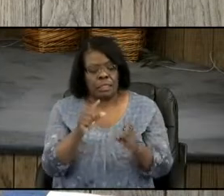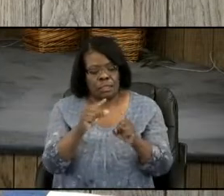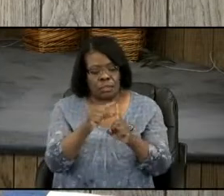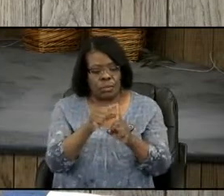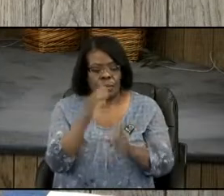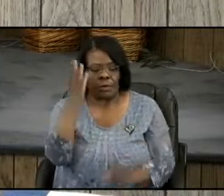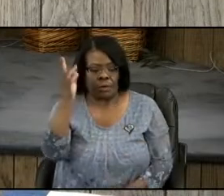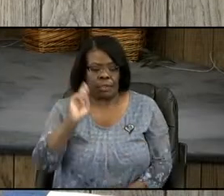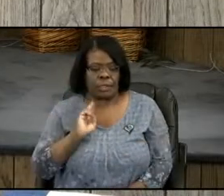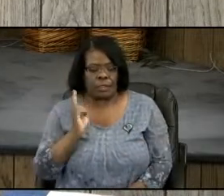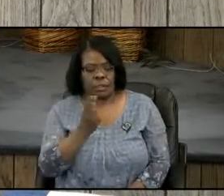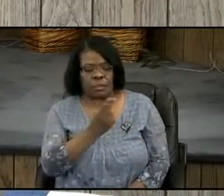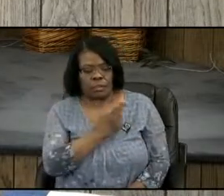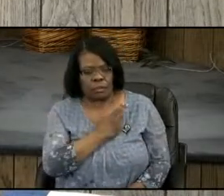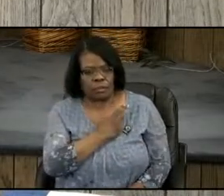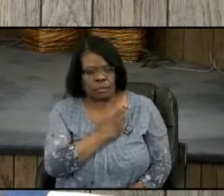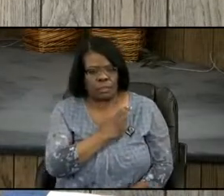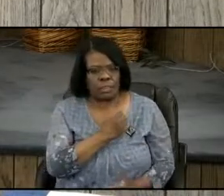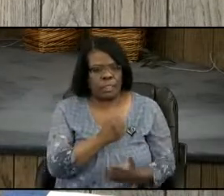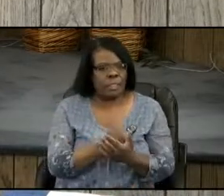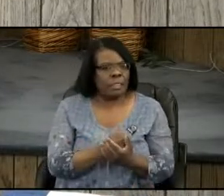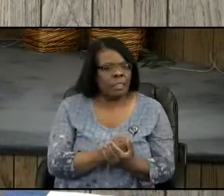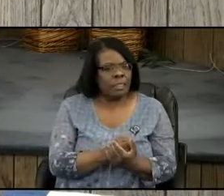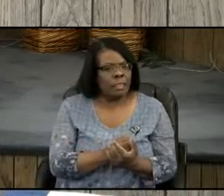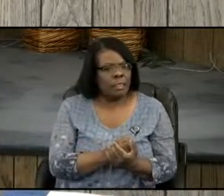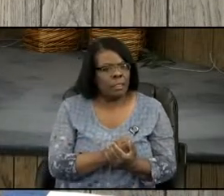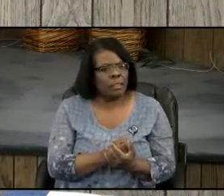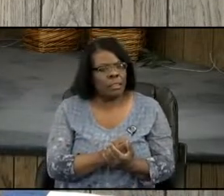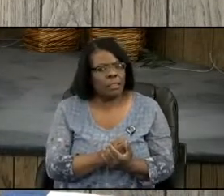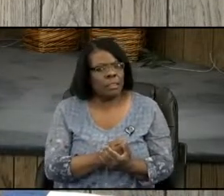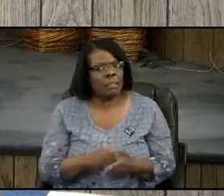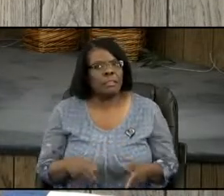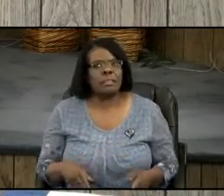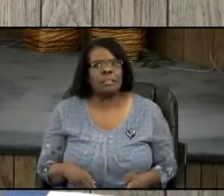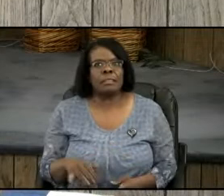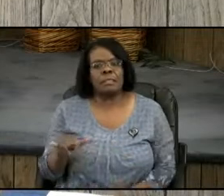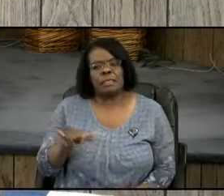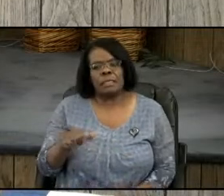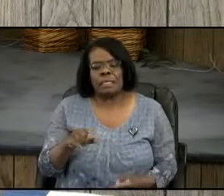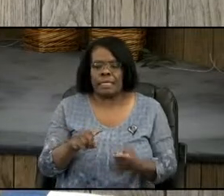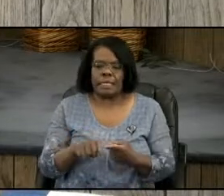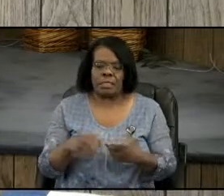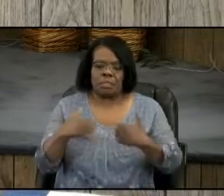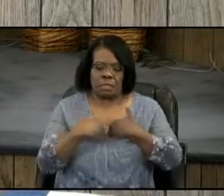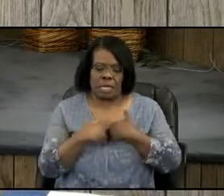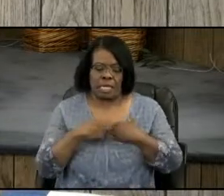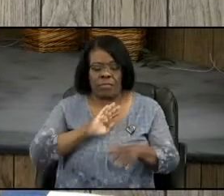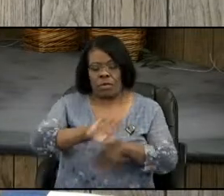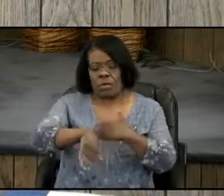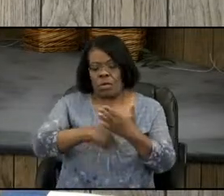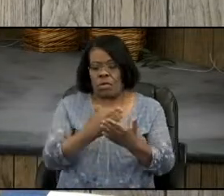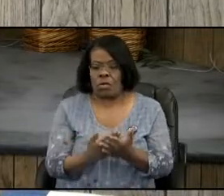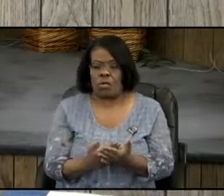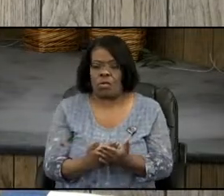So this afternoon, I'm going to like to have all the fathers stand to their